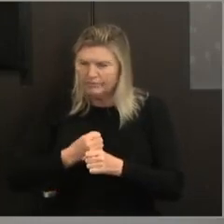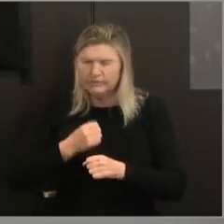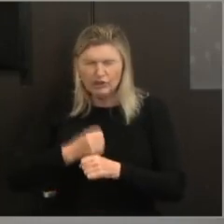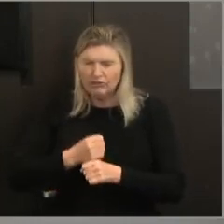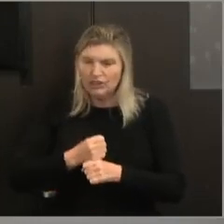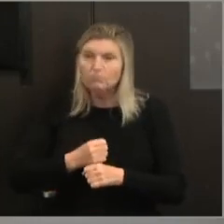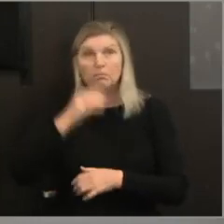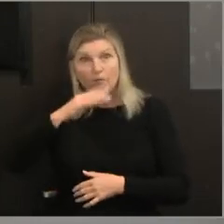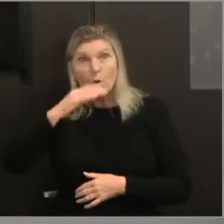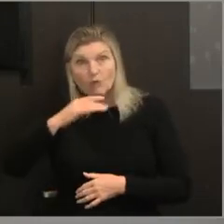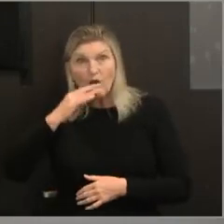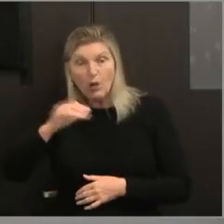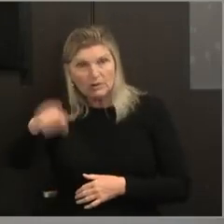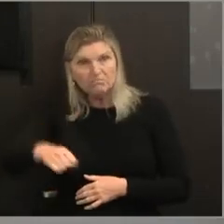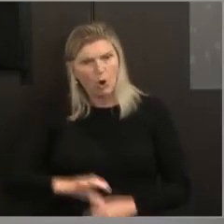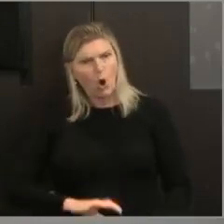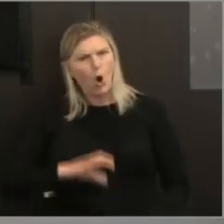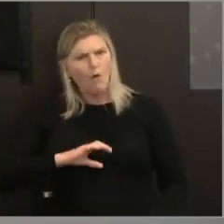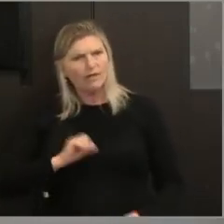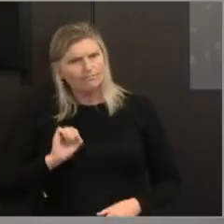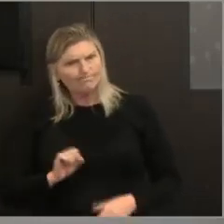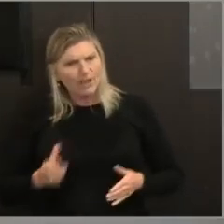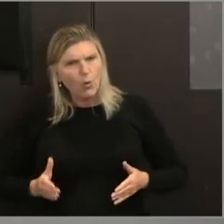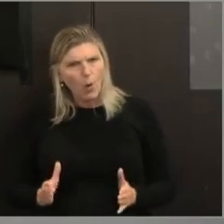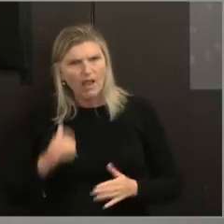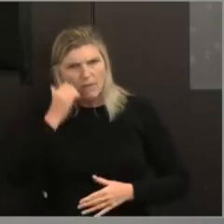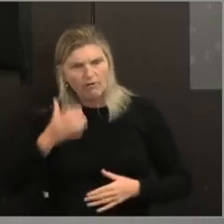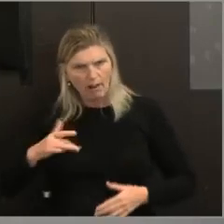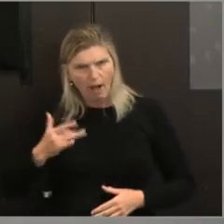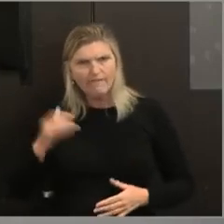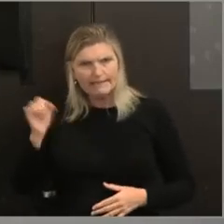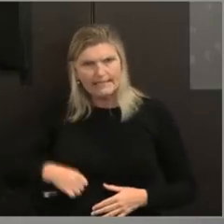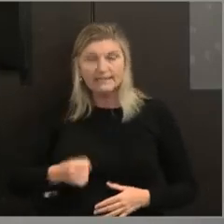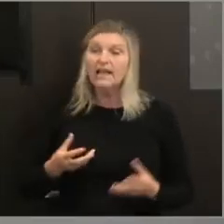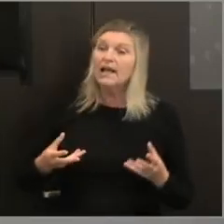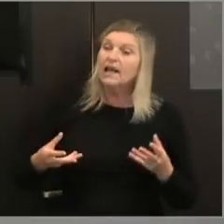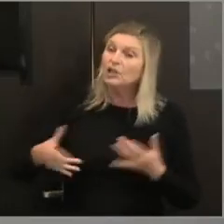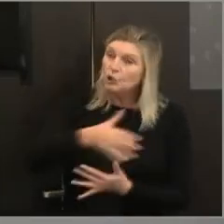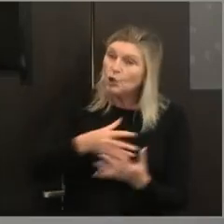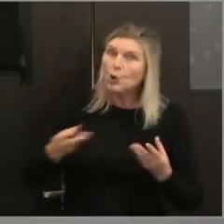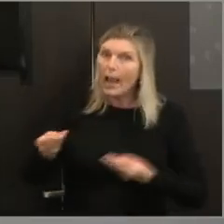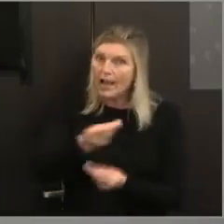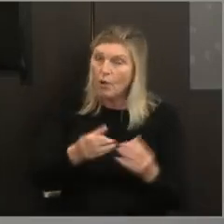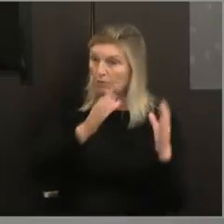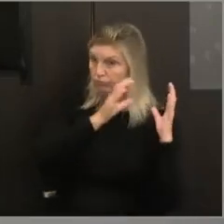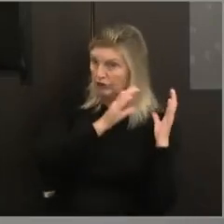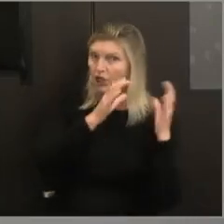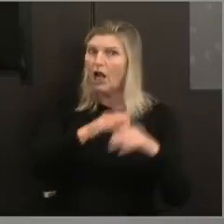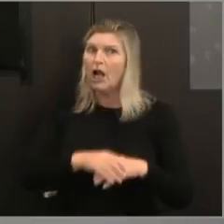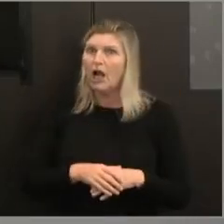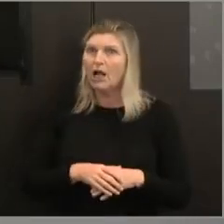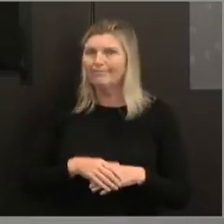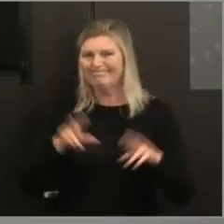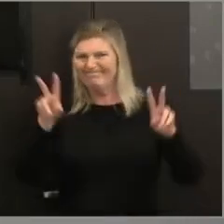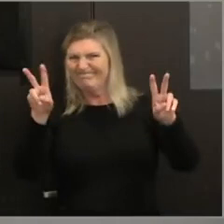reo, confident in their tikanga. The economic and social pressures, which I call the